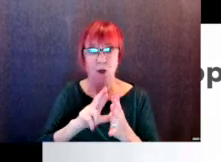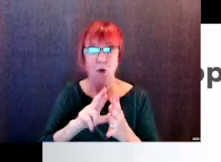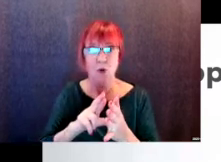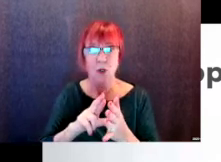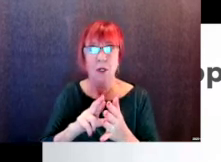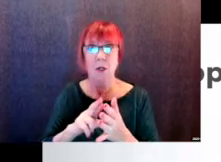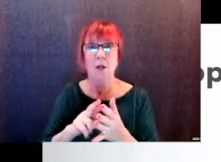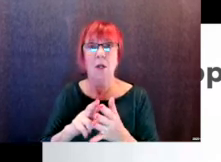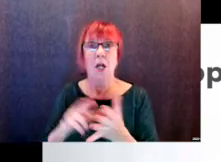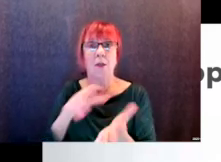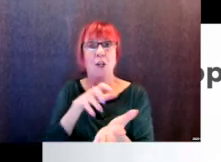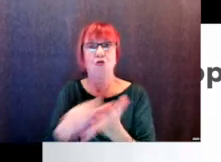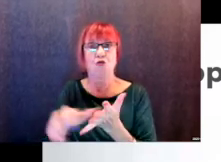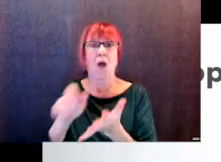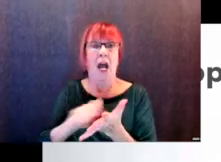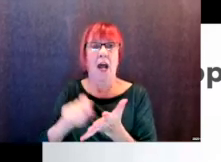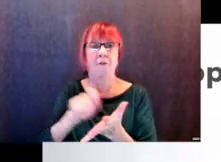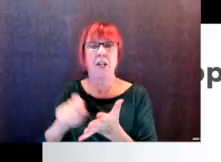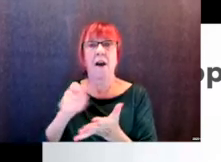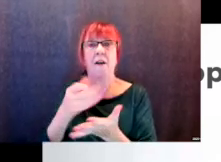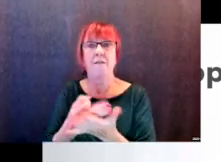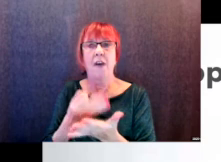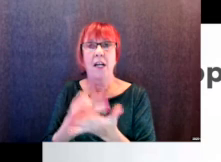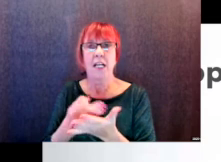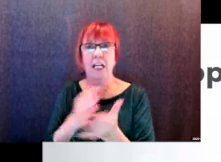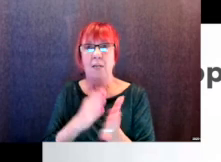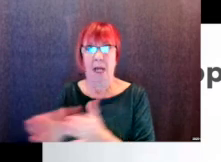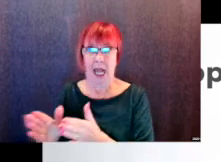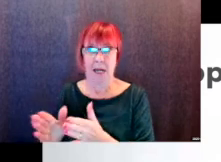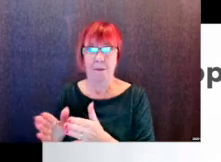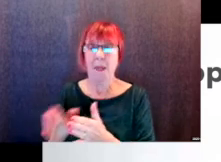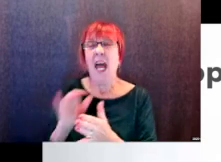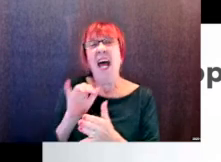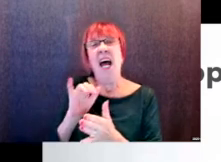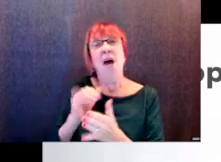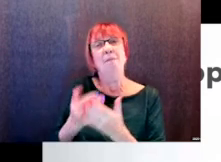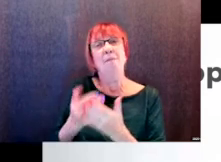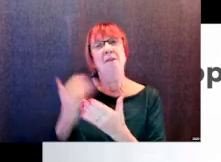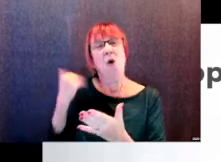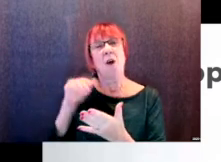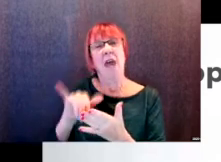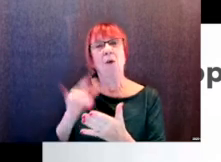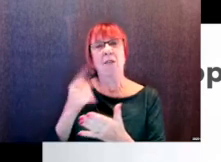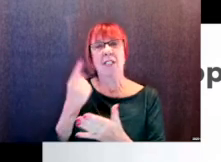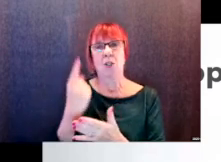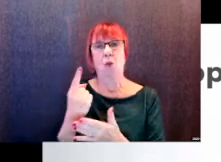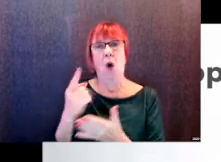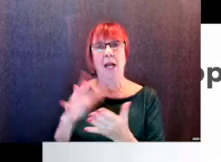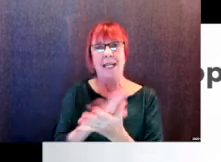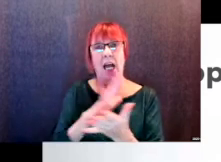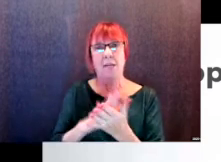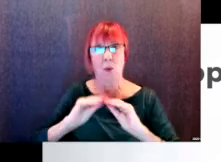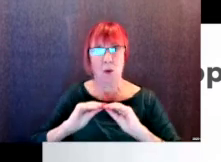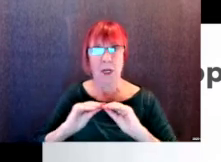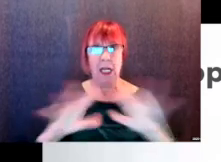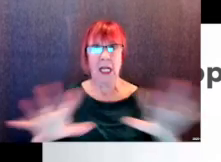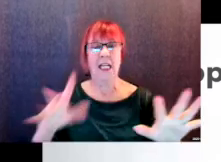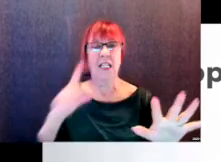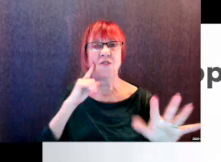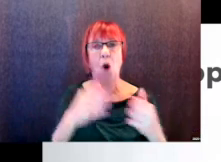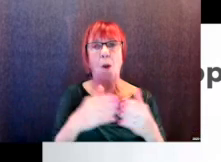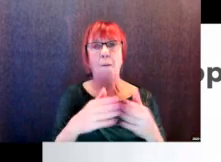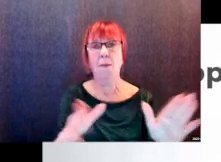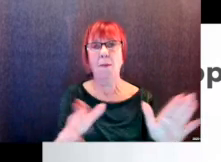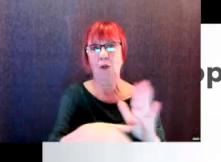item is that we propose to add an additional evening community meeting in June. We realize this meeting